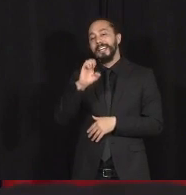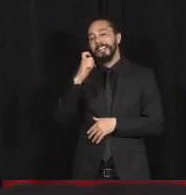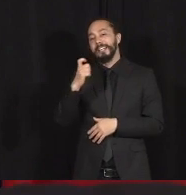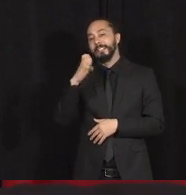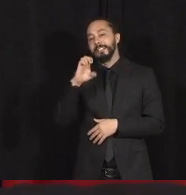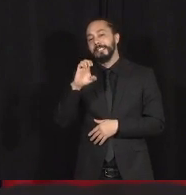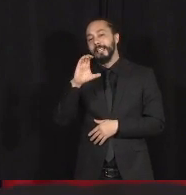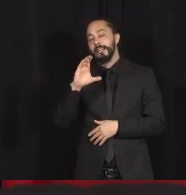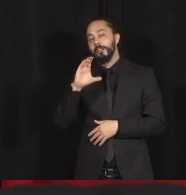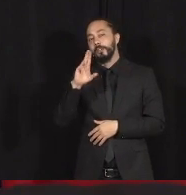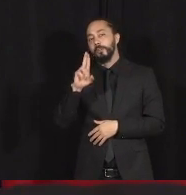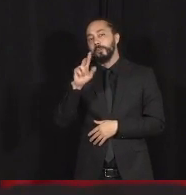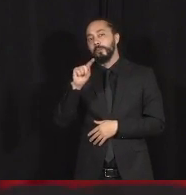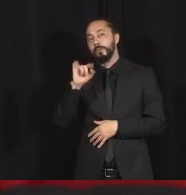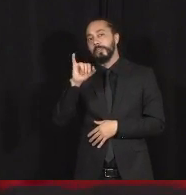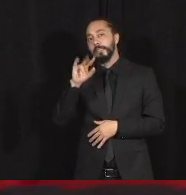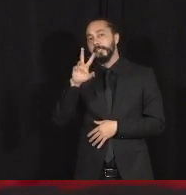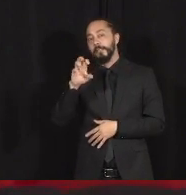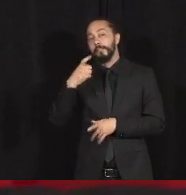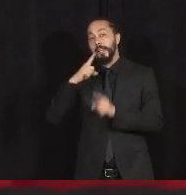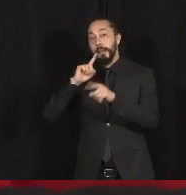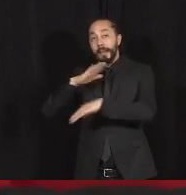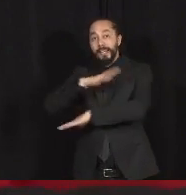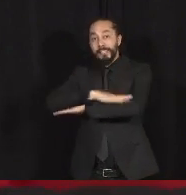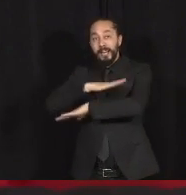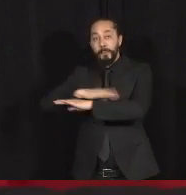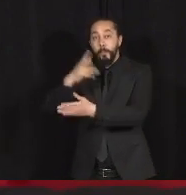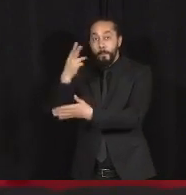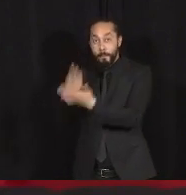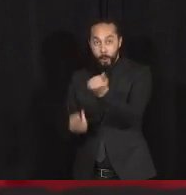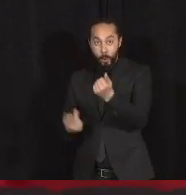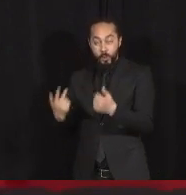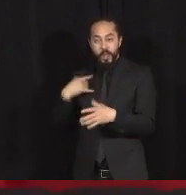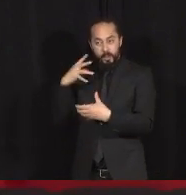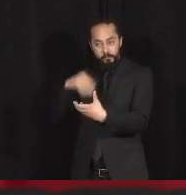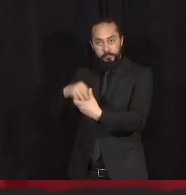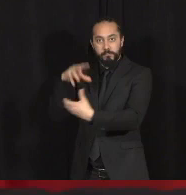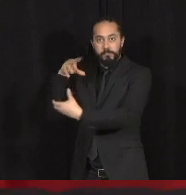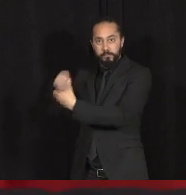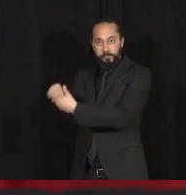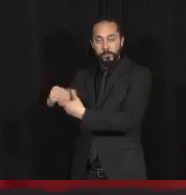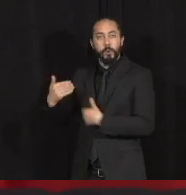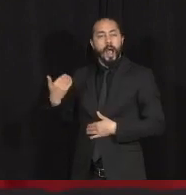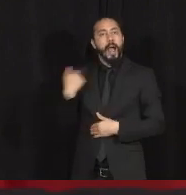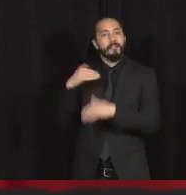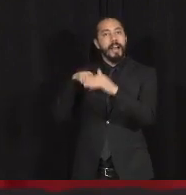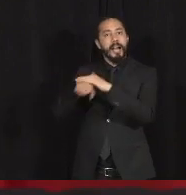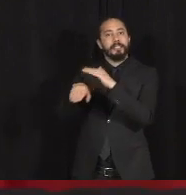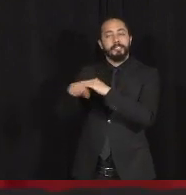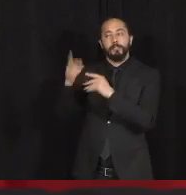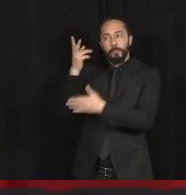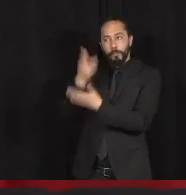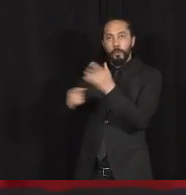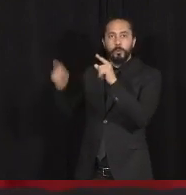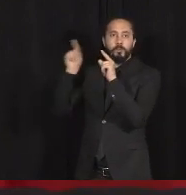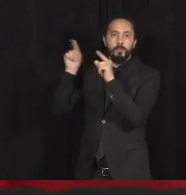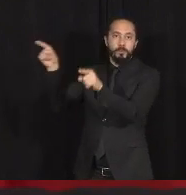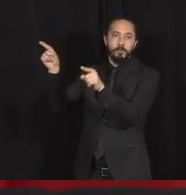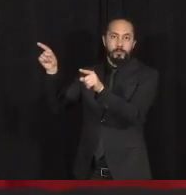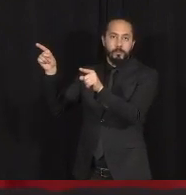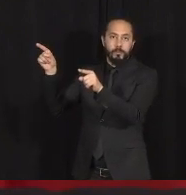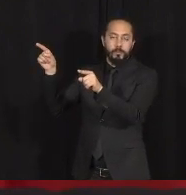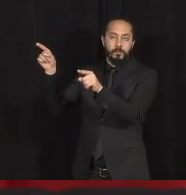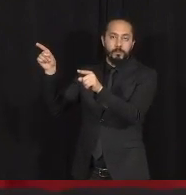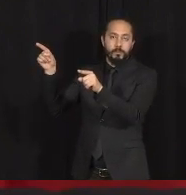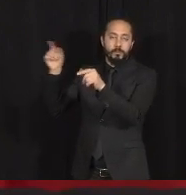access on a day-to-day basis to the three co-chairs of that command table. Helen